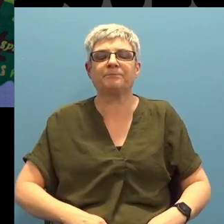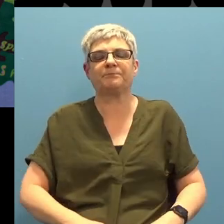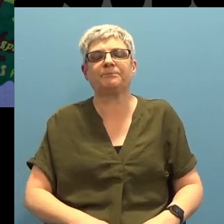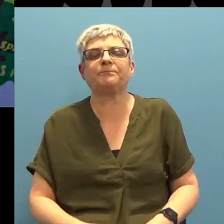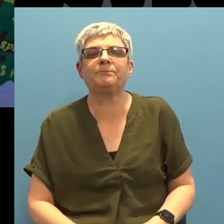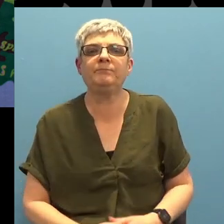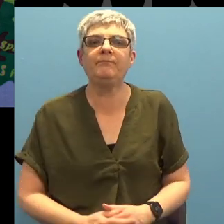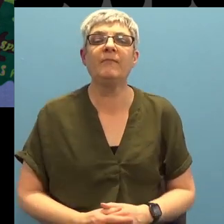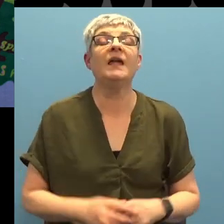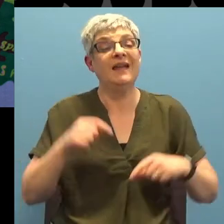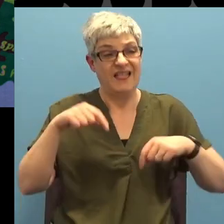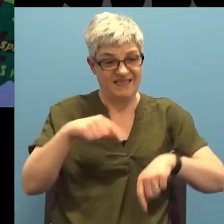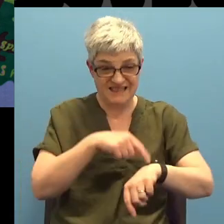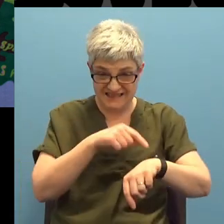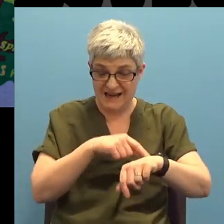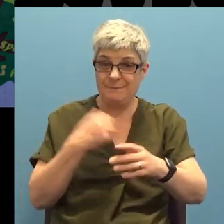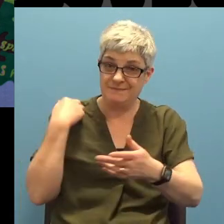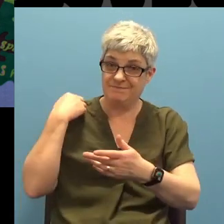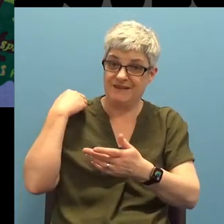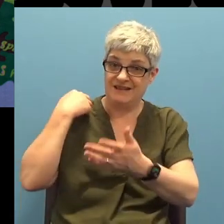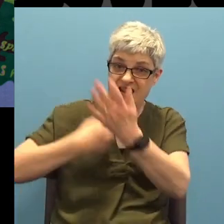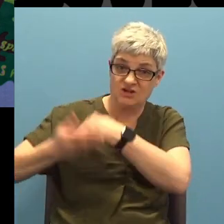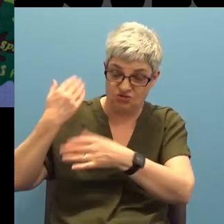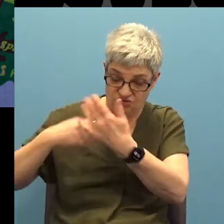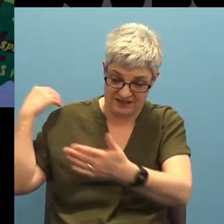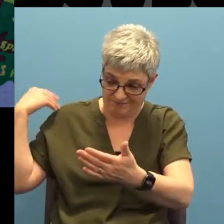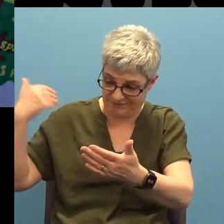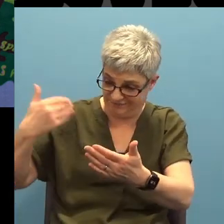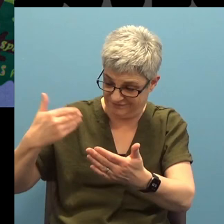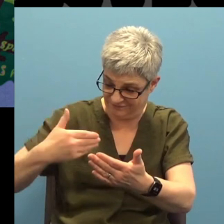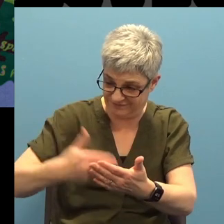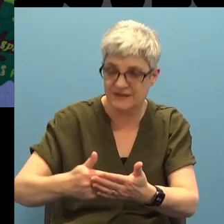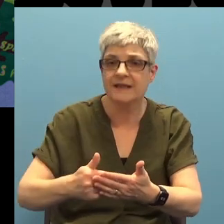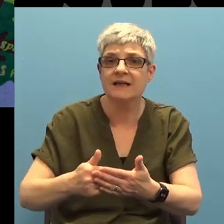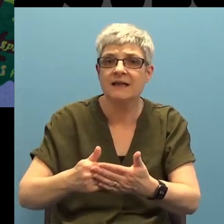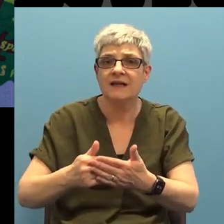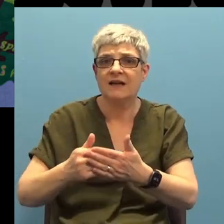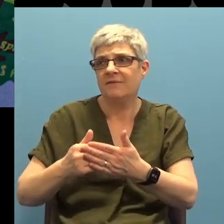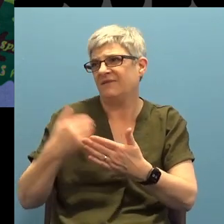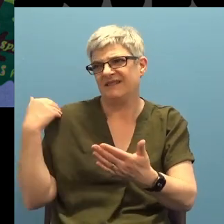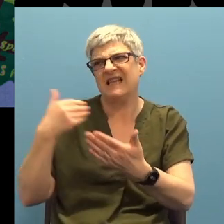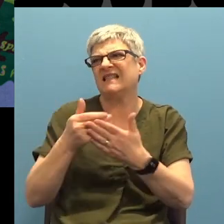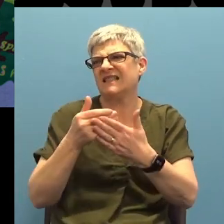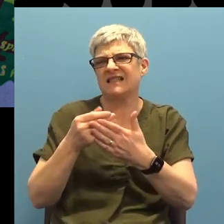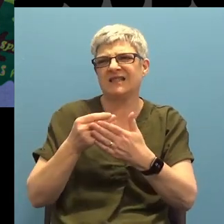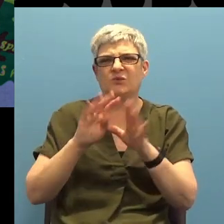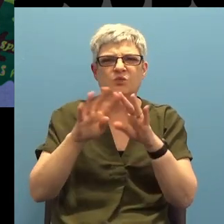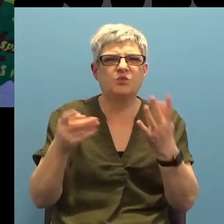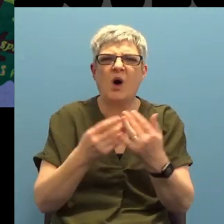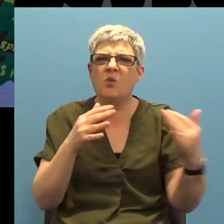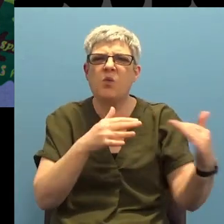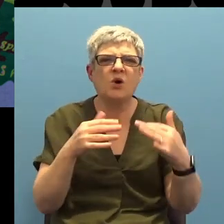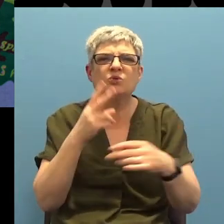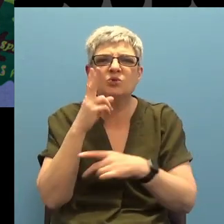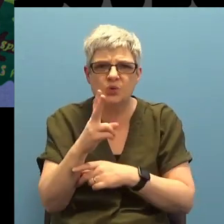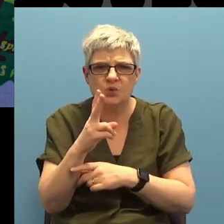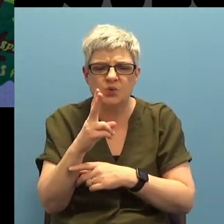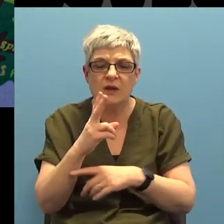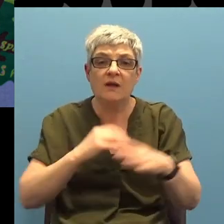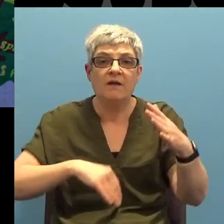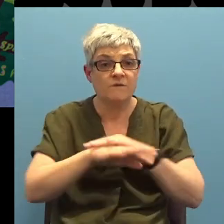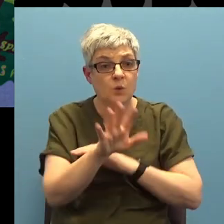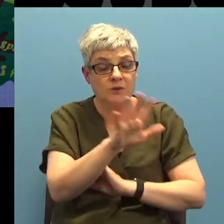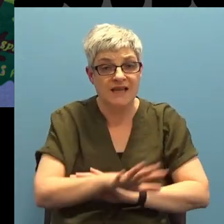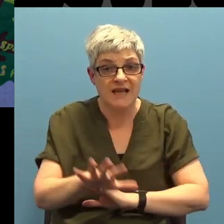Probably at this time in our history, more than any other time, perhaps since the Second World War, The whole nation has